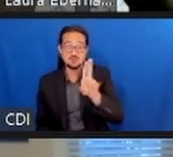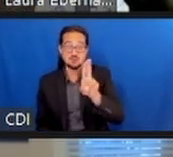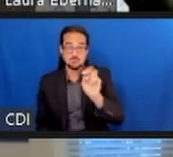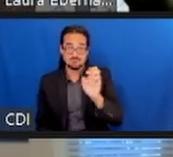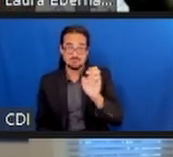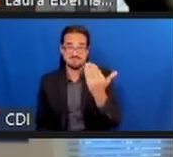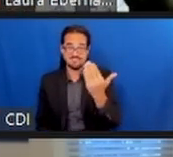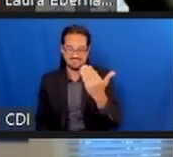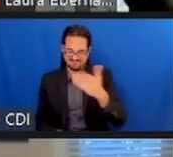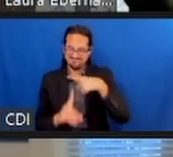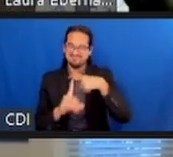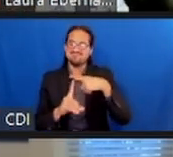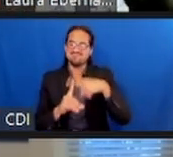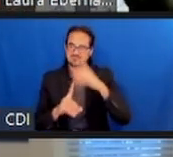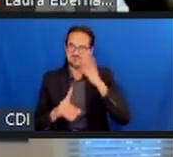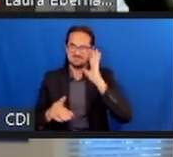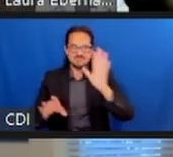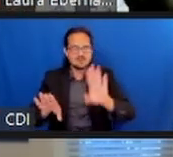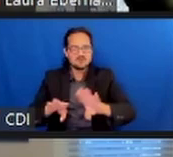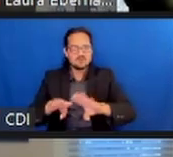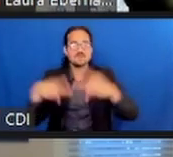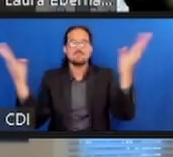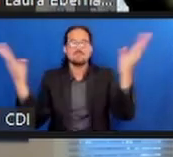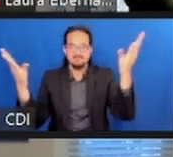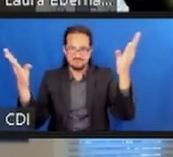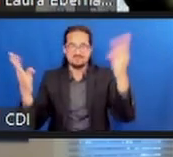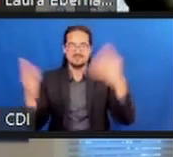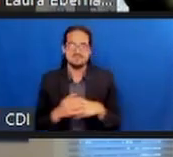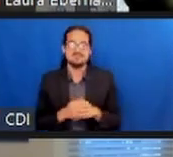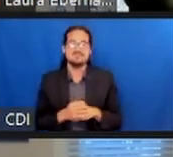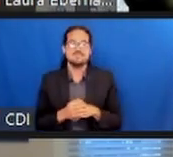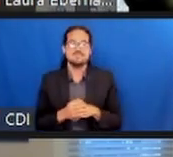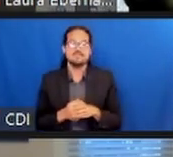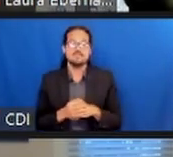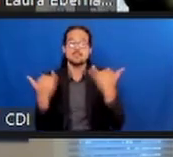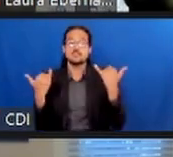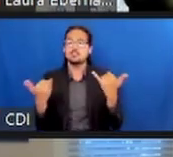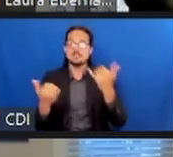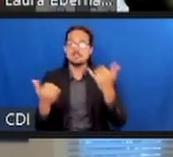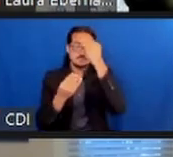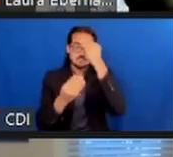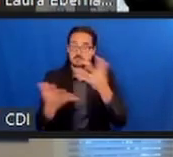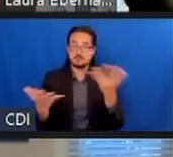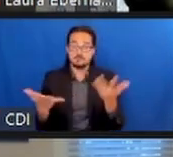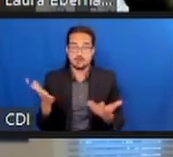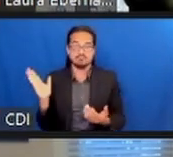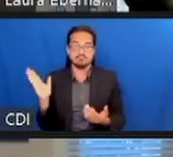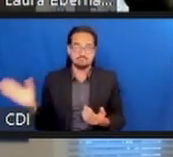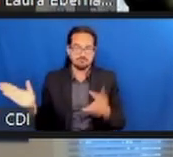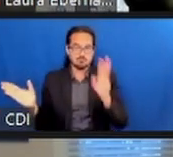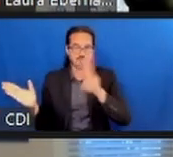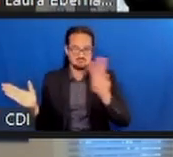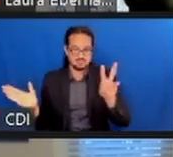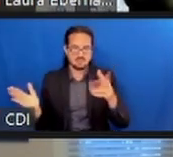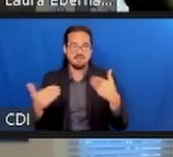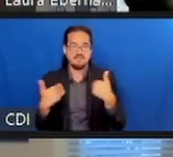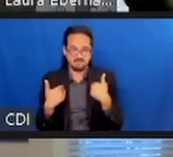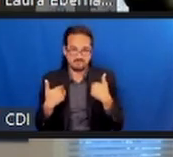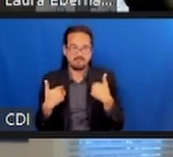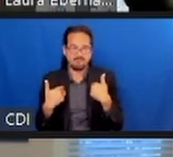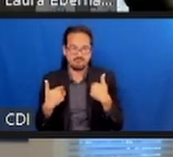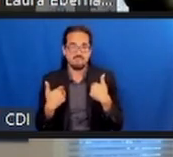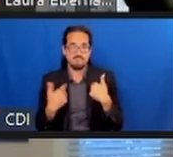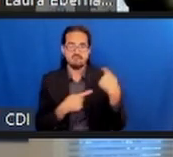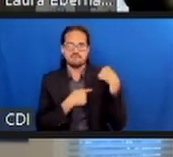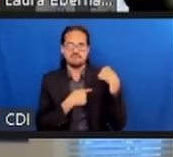So this is our current status. This is our website. One of the principles we've been following all along is to try and be as transparent as we can be, sharing